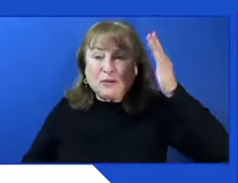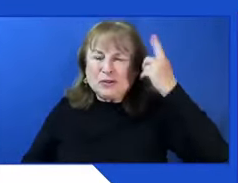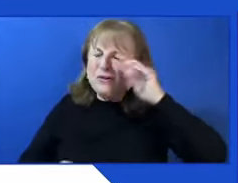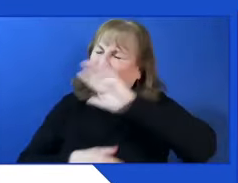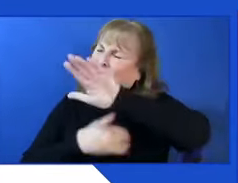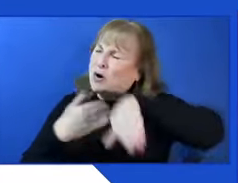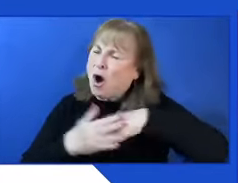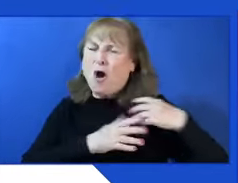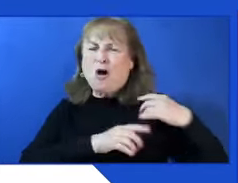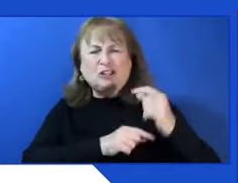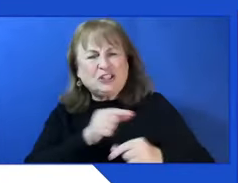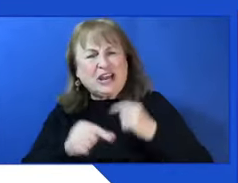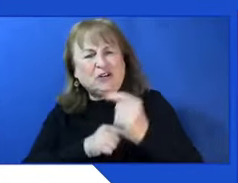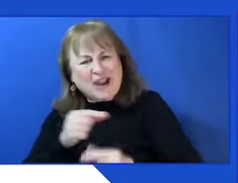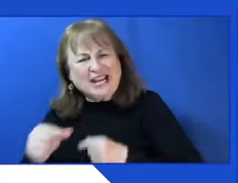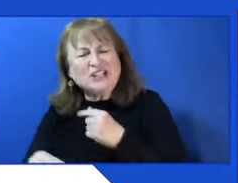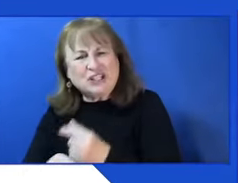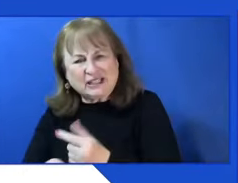our generations.